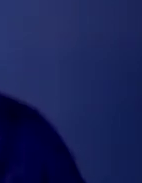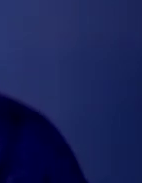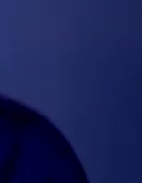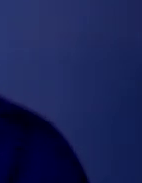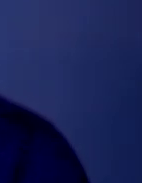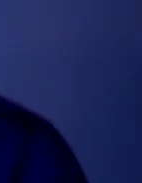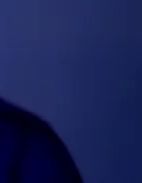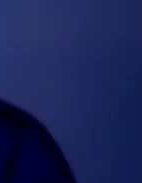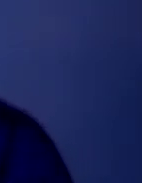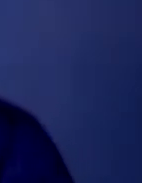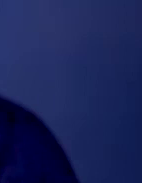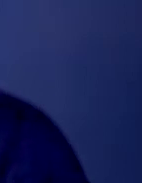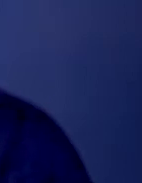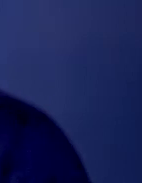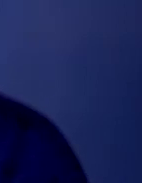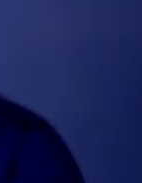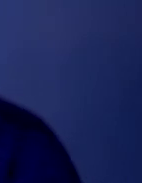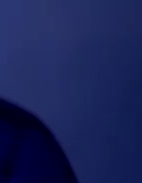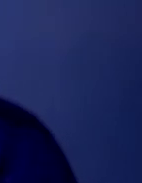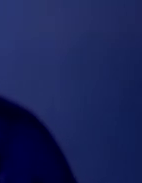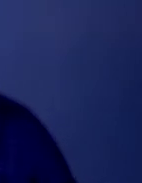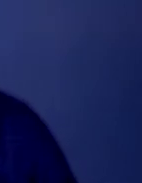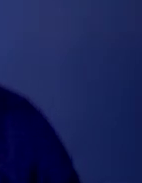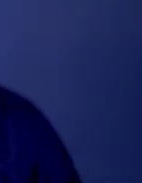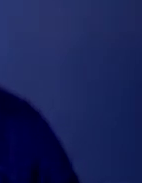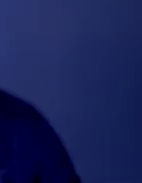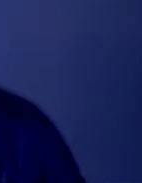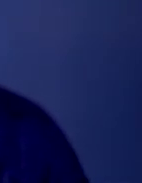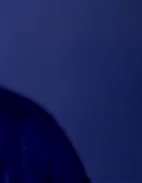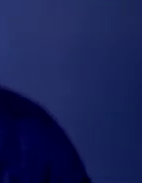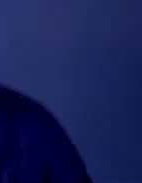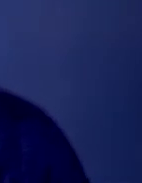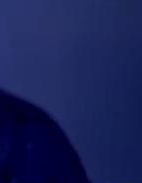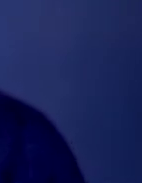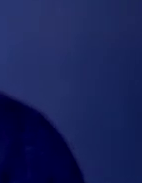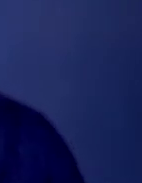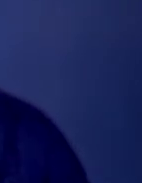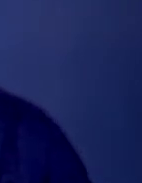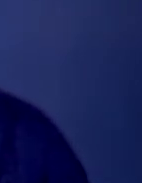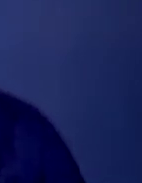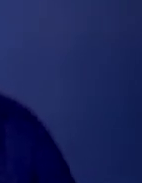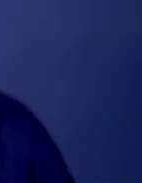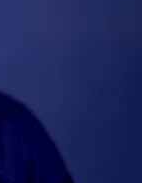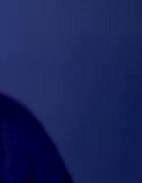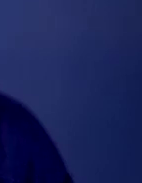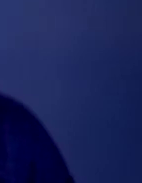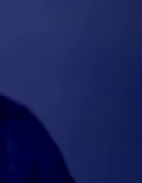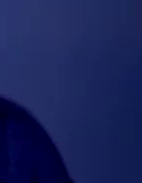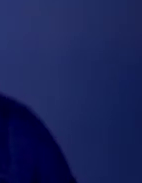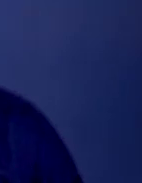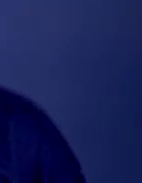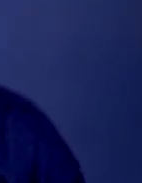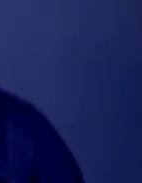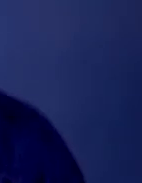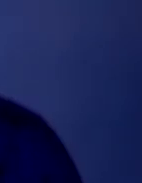sure that you click on the share button and share it to a friend. And also make sure that you like the video so that YouTube can recommend this